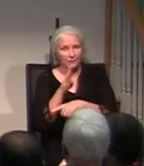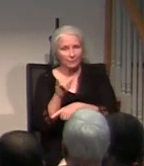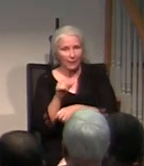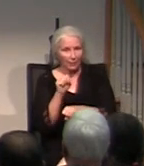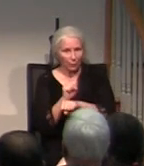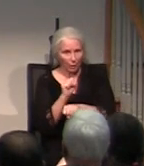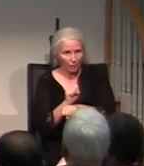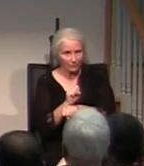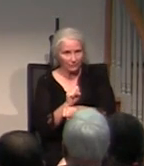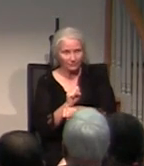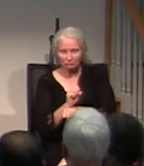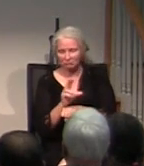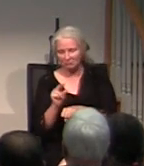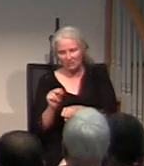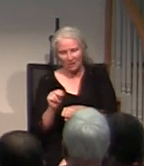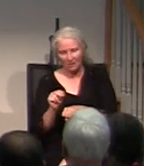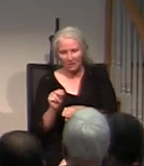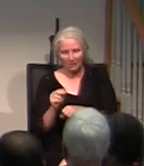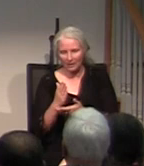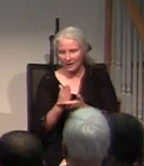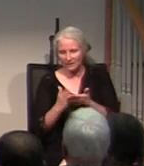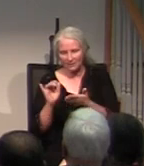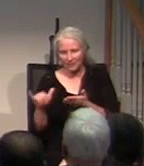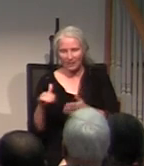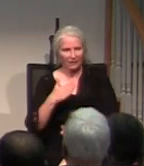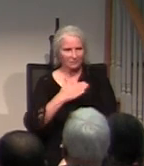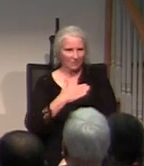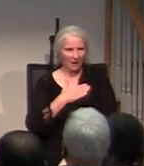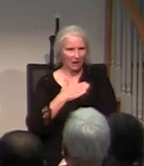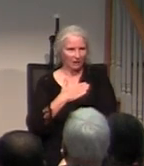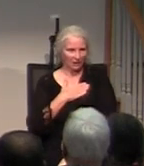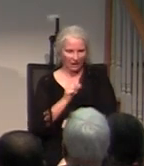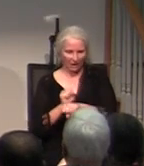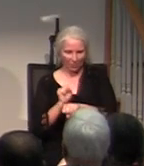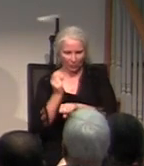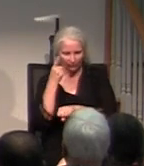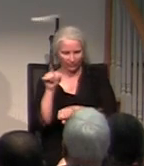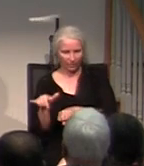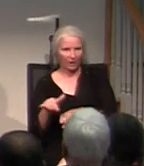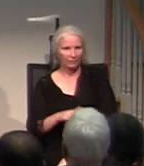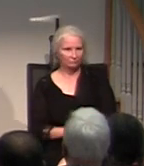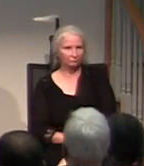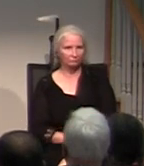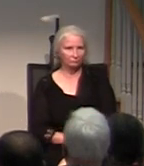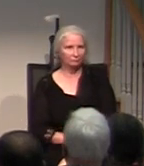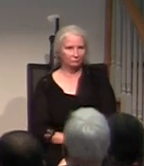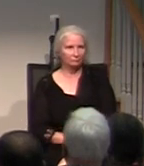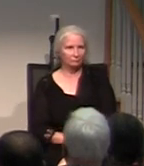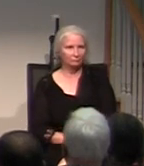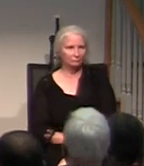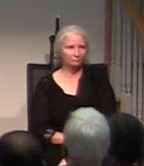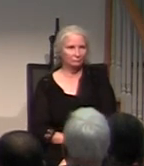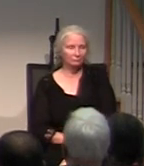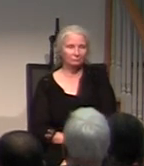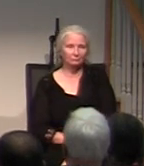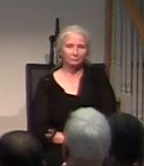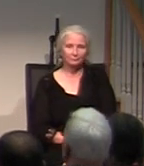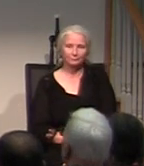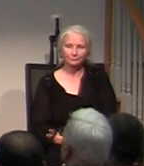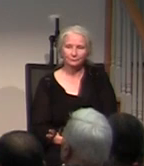some part of this is my contribution. I'm of value. You know, I'm providing something of value to